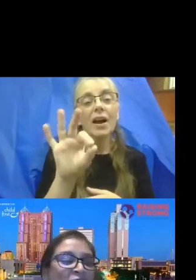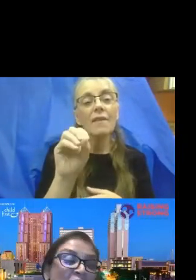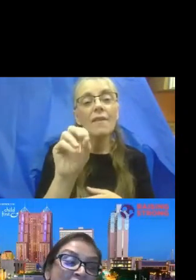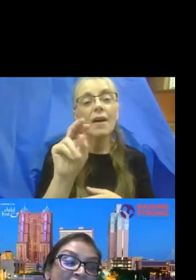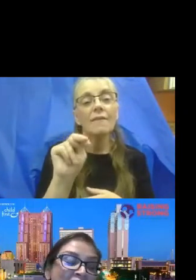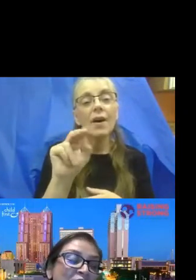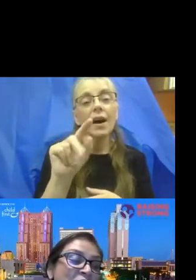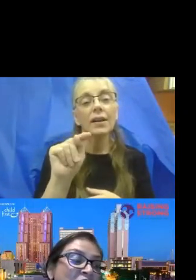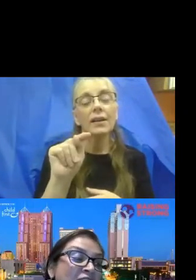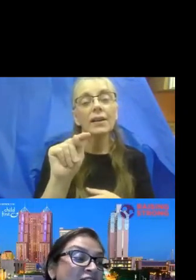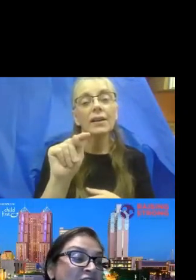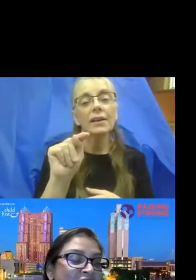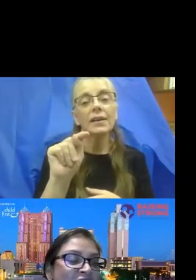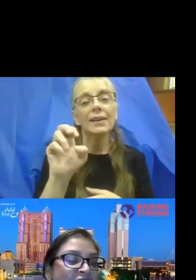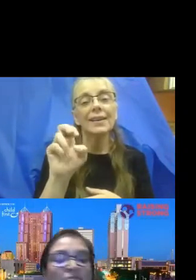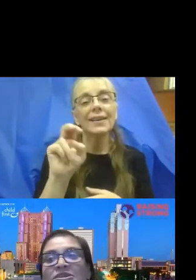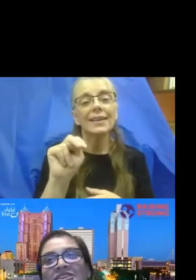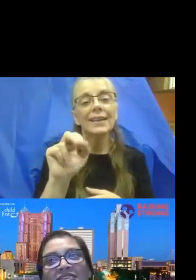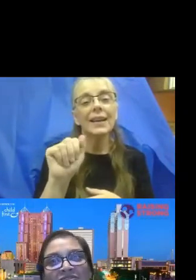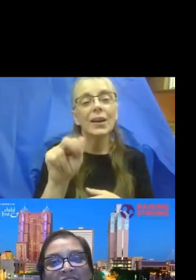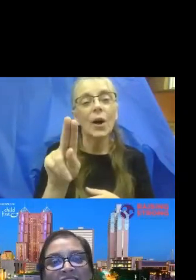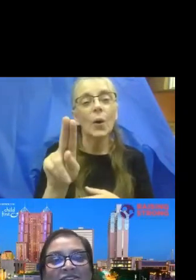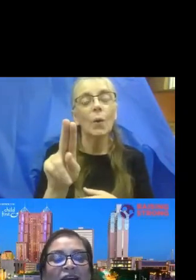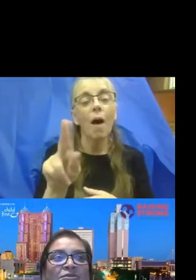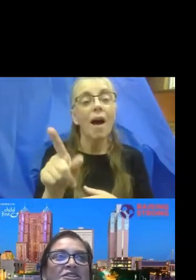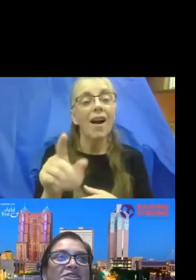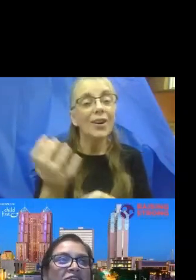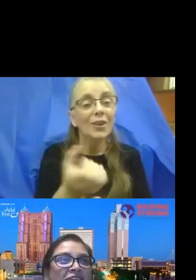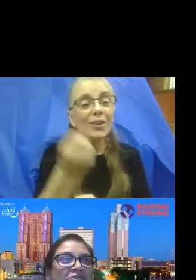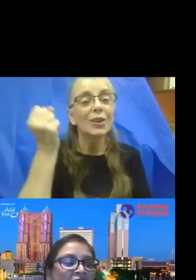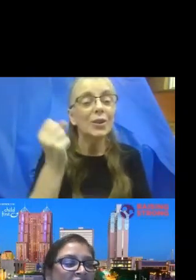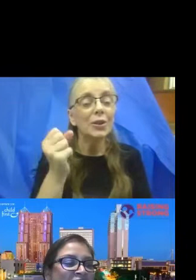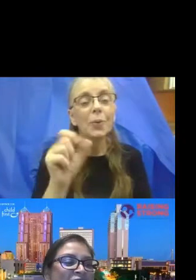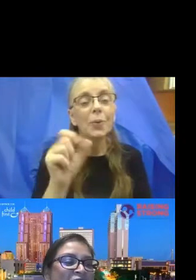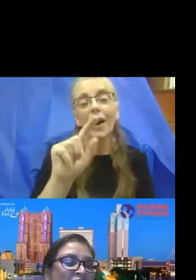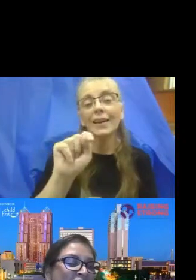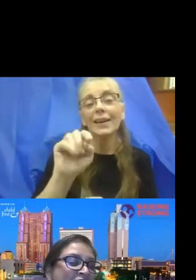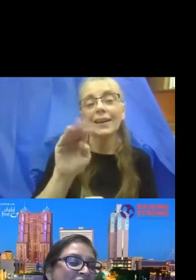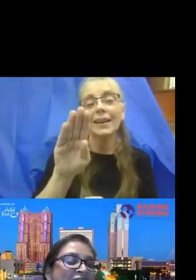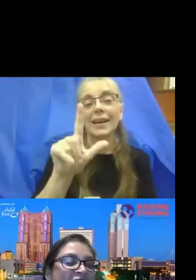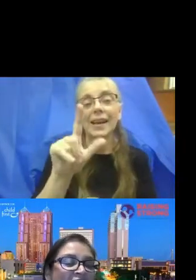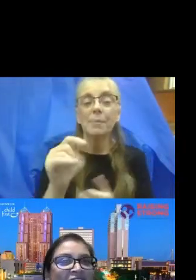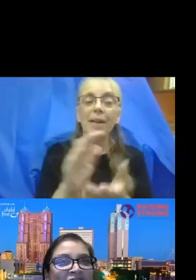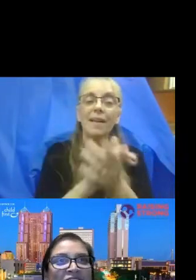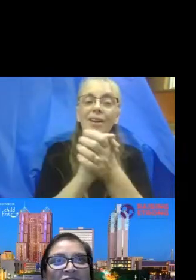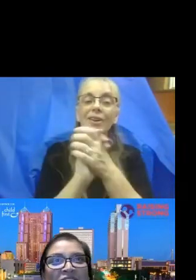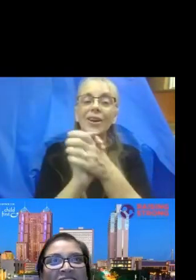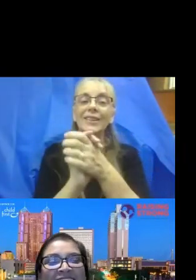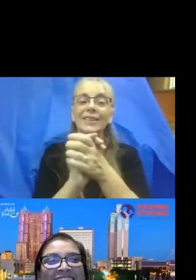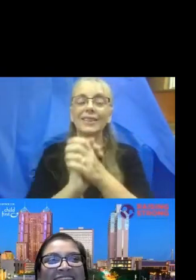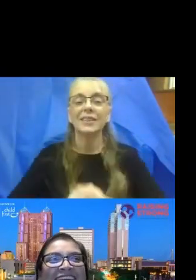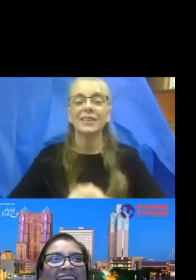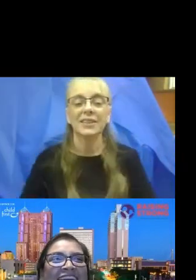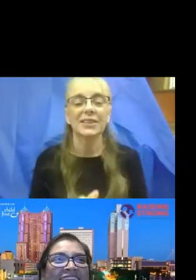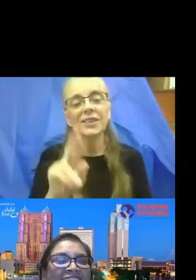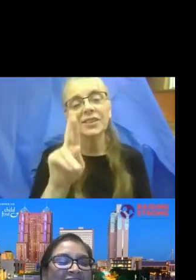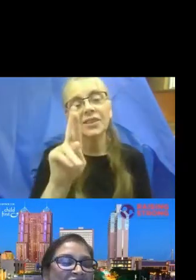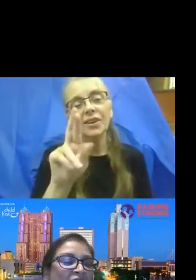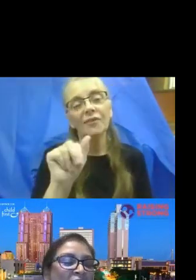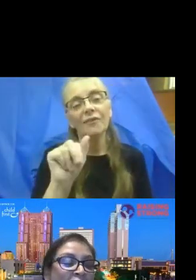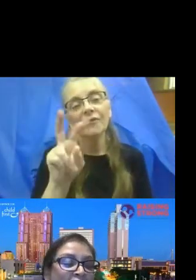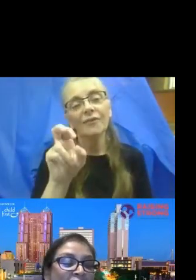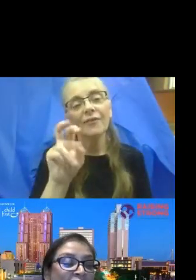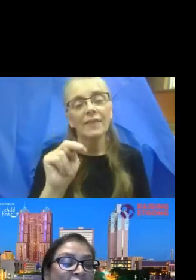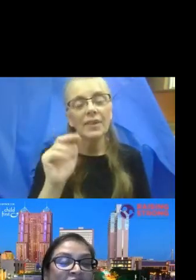Raven, you're the winner of an Amazon Fire tablet. So let's congratulate Raven, everyone.